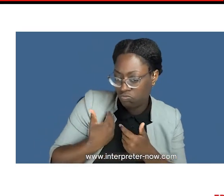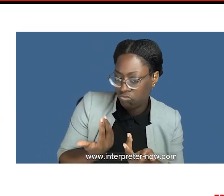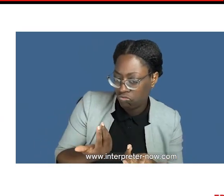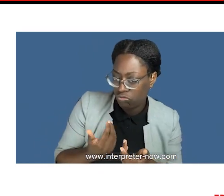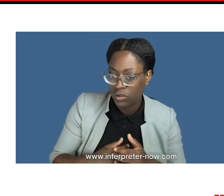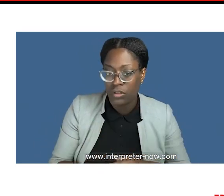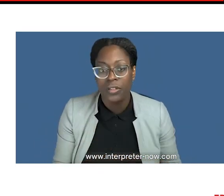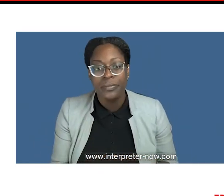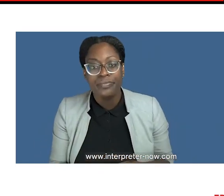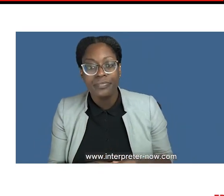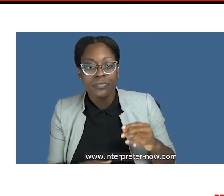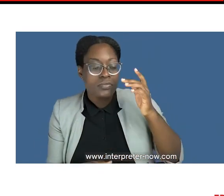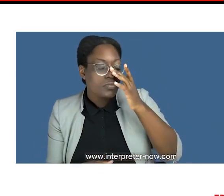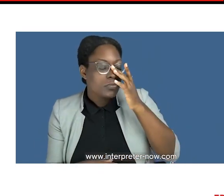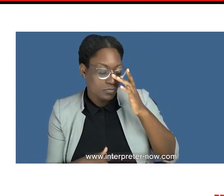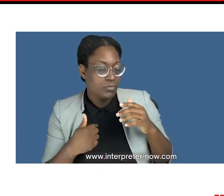Yeah, I would